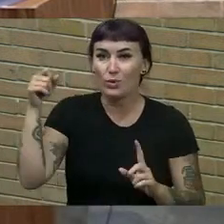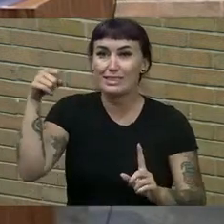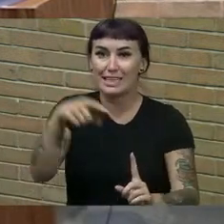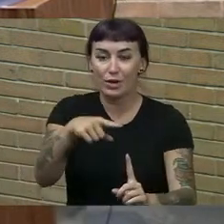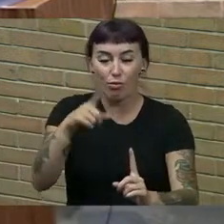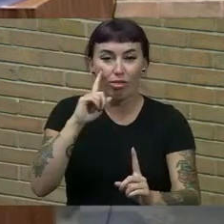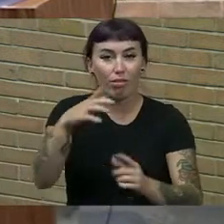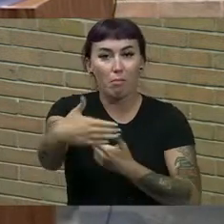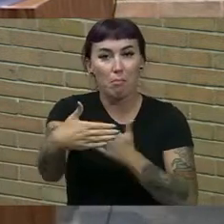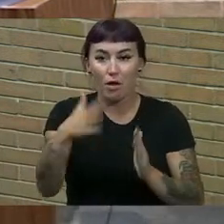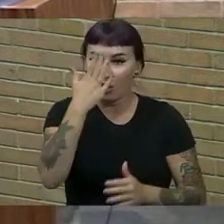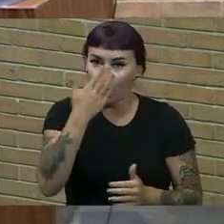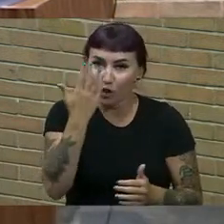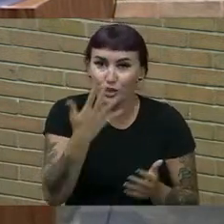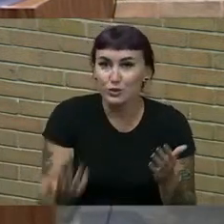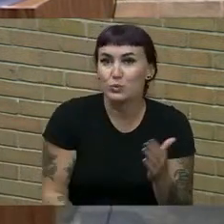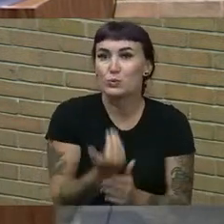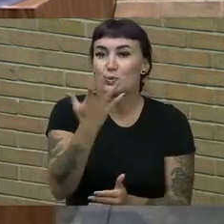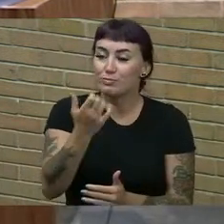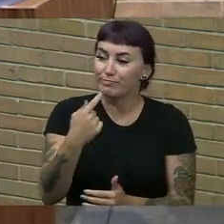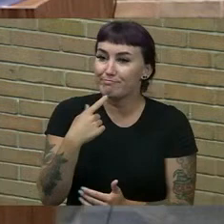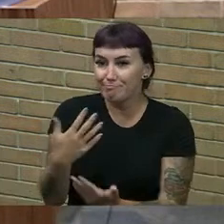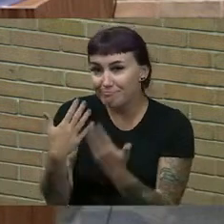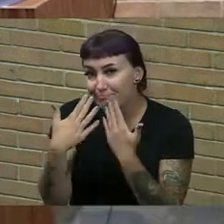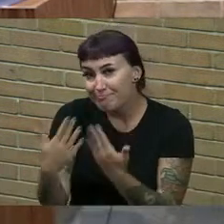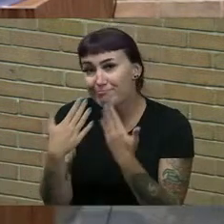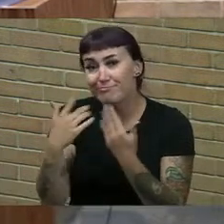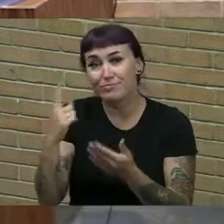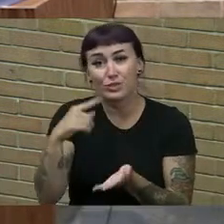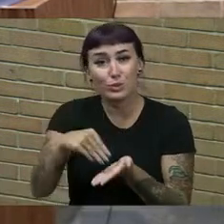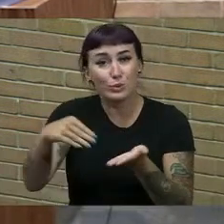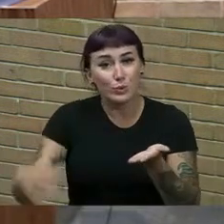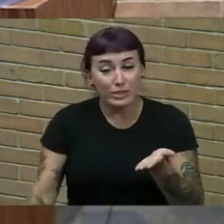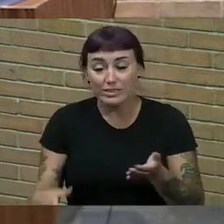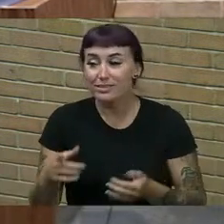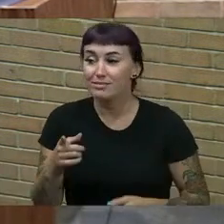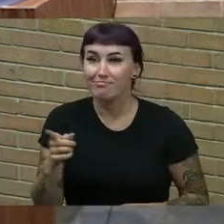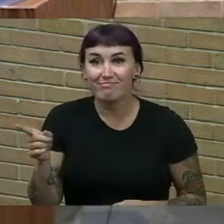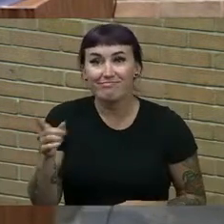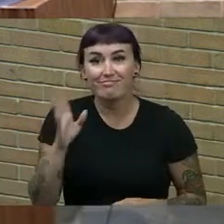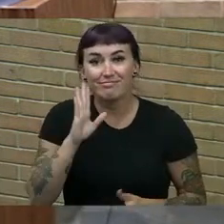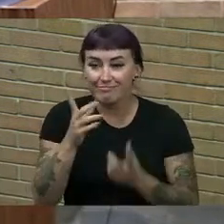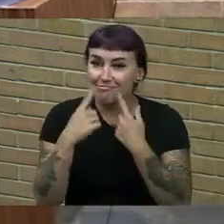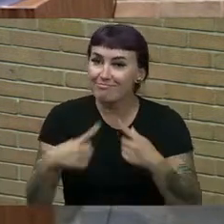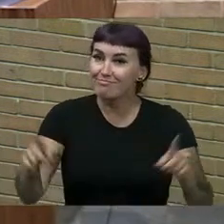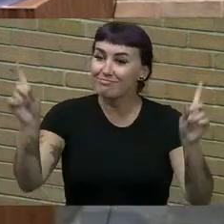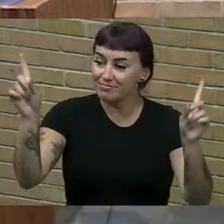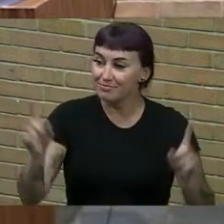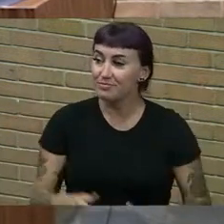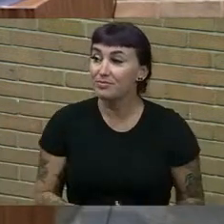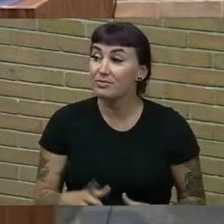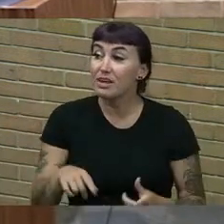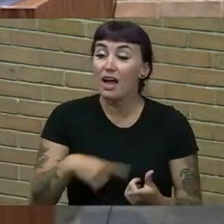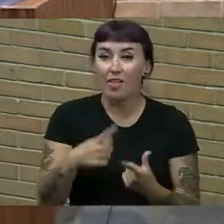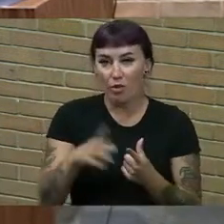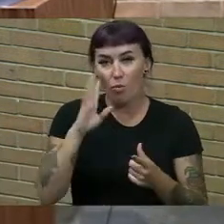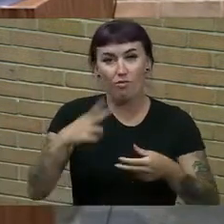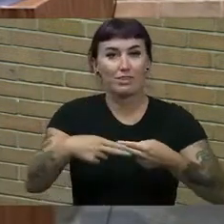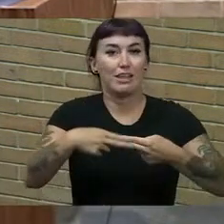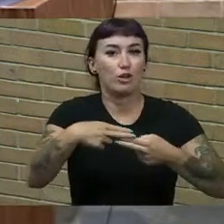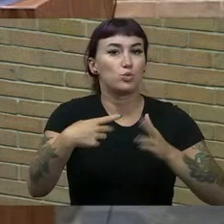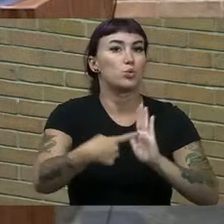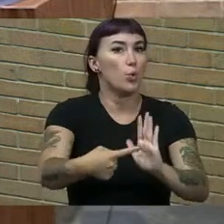look new again. And we would like to say thank you to our students with a proclamation, and then we'll have a